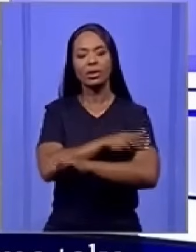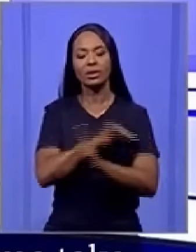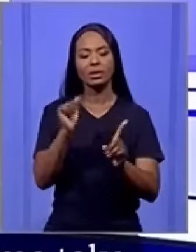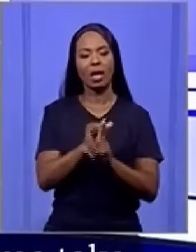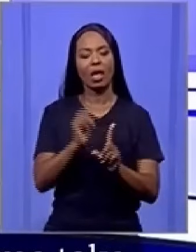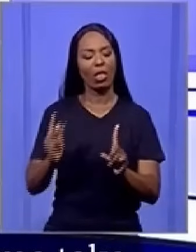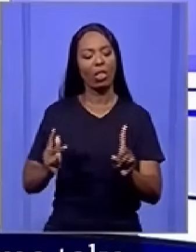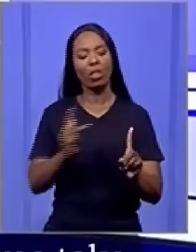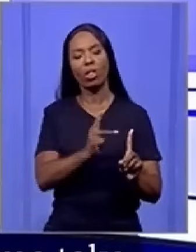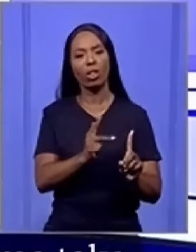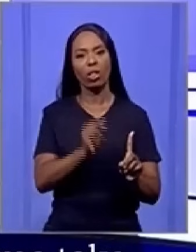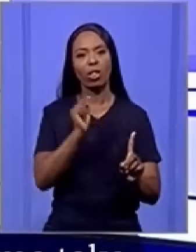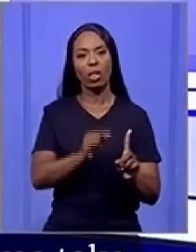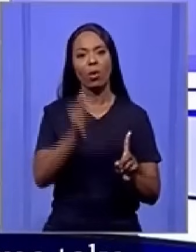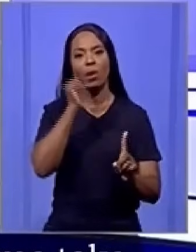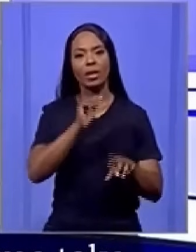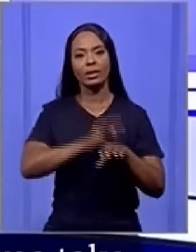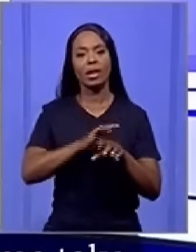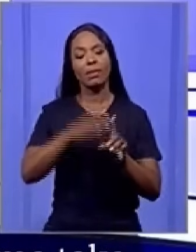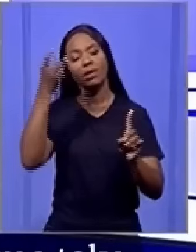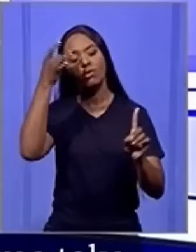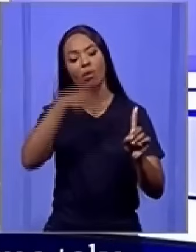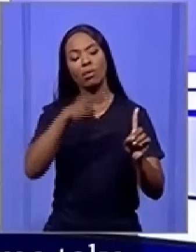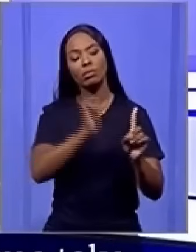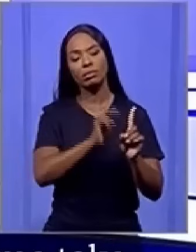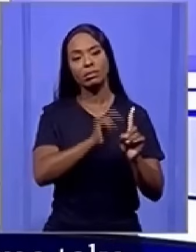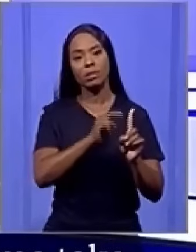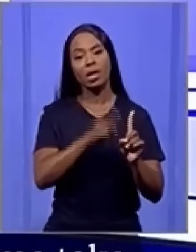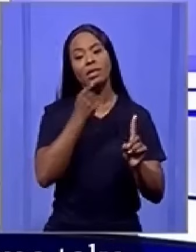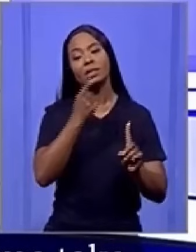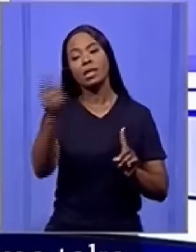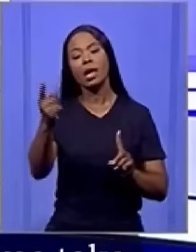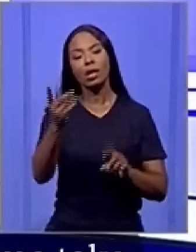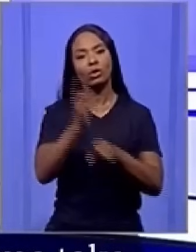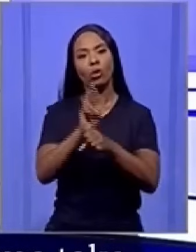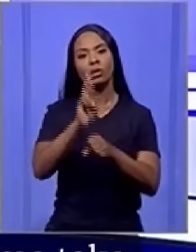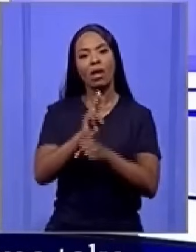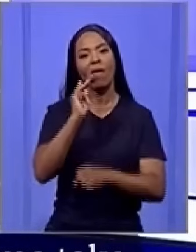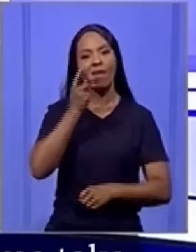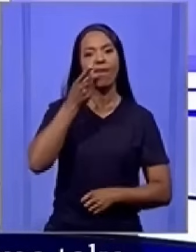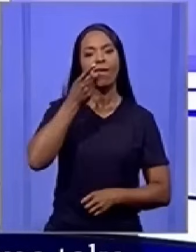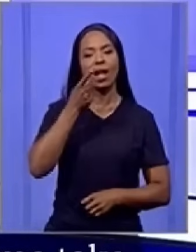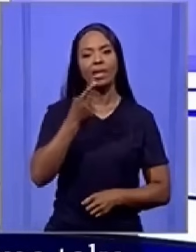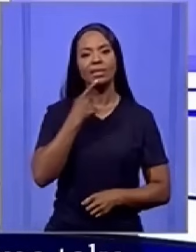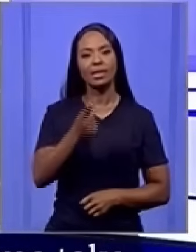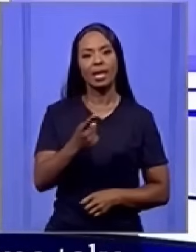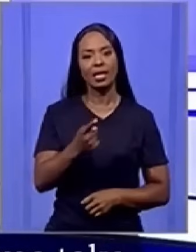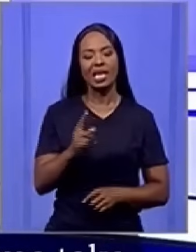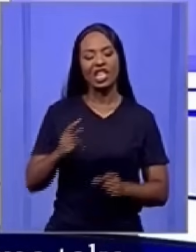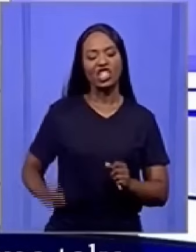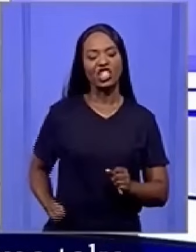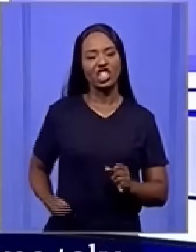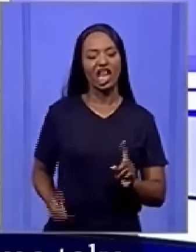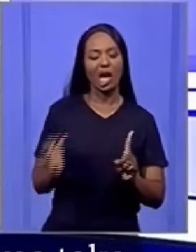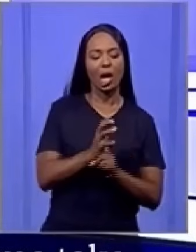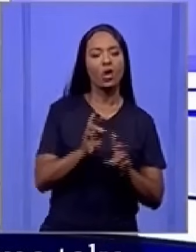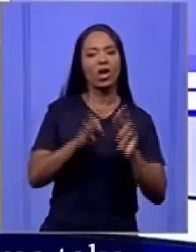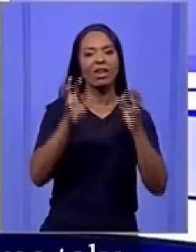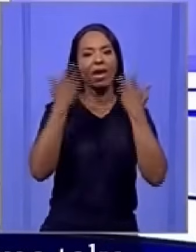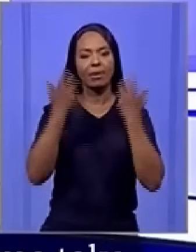nakong ya ge seo se direga a boditše Monatle gore a botše dingaka bookelong gore o hlasetšwe ke dimpša e se go